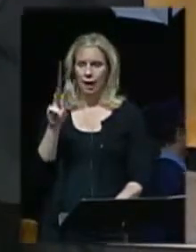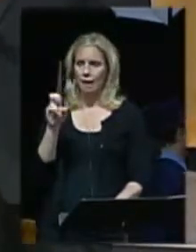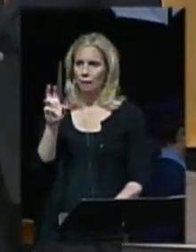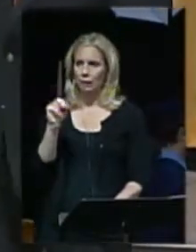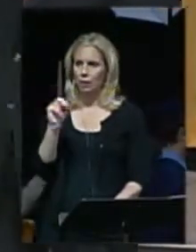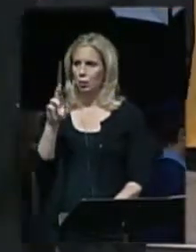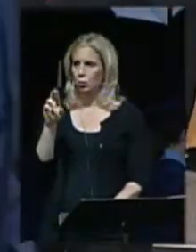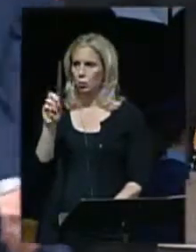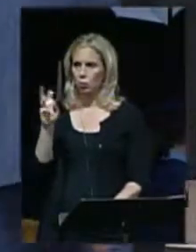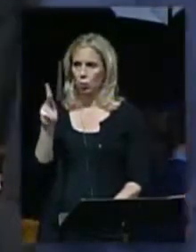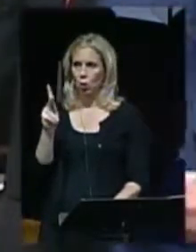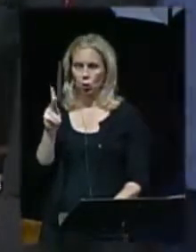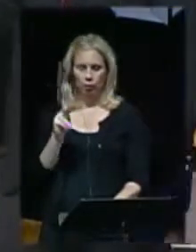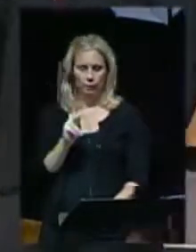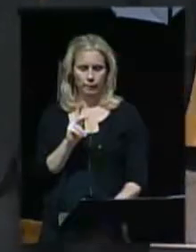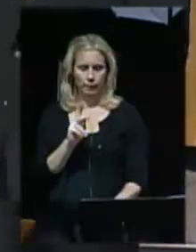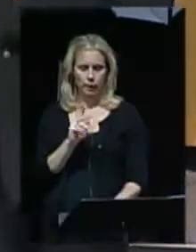Gavin Rook.